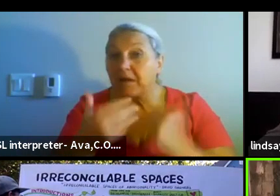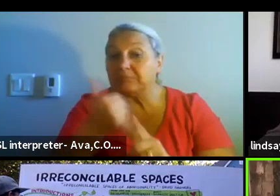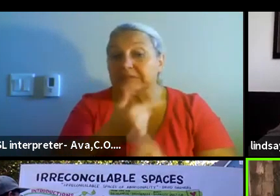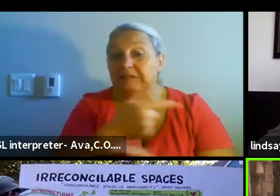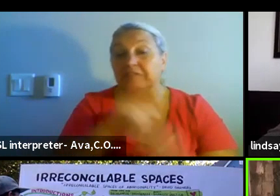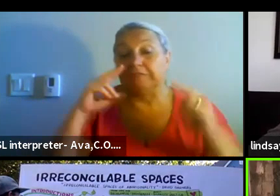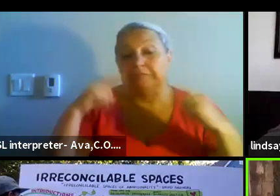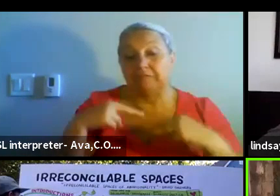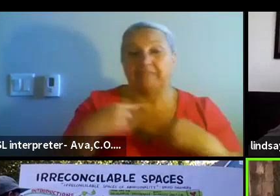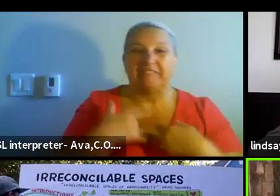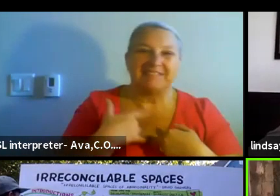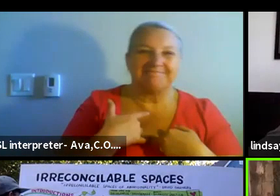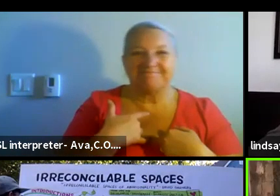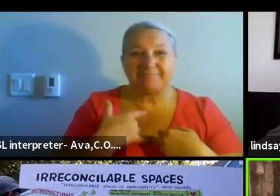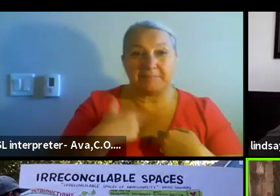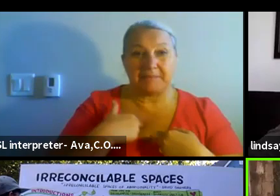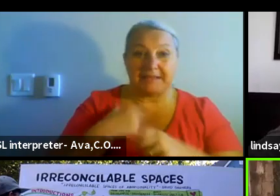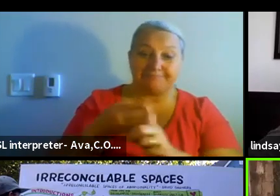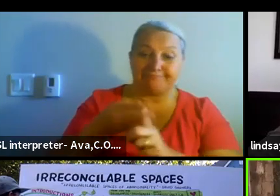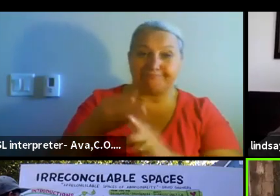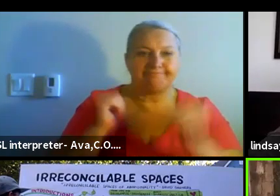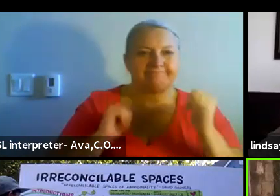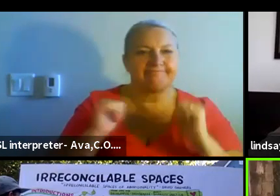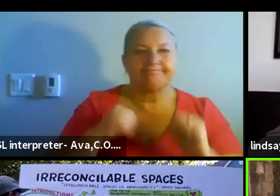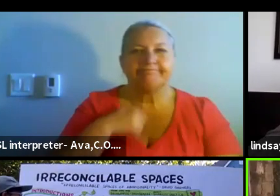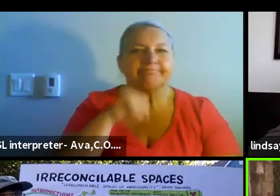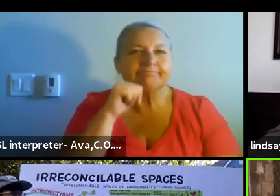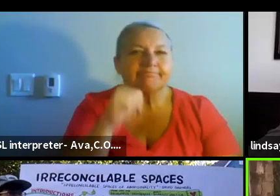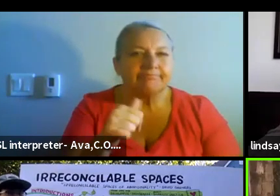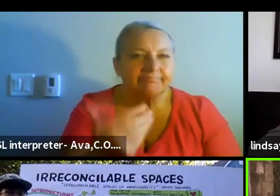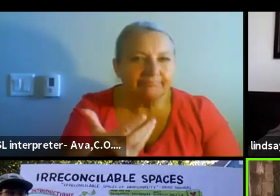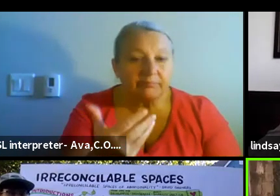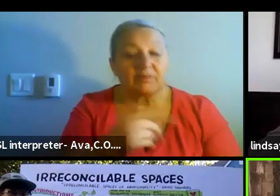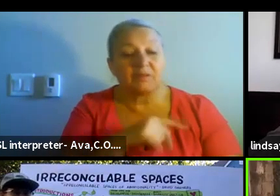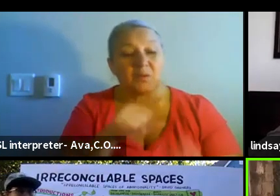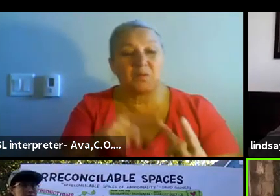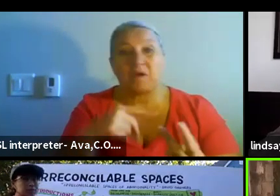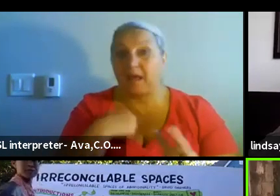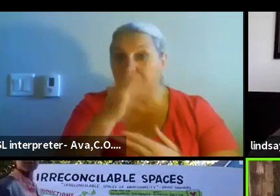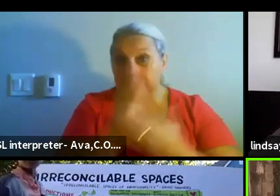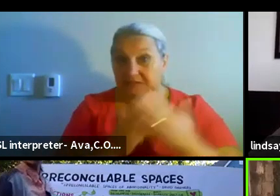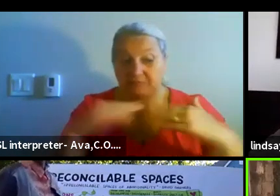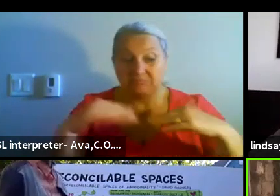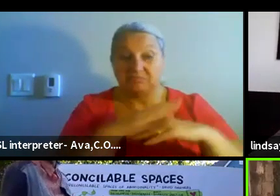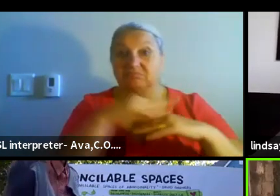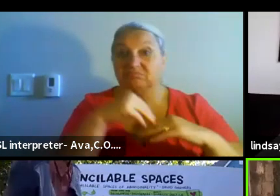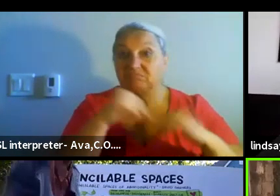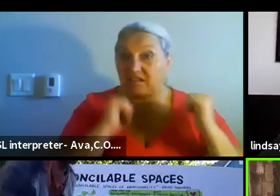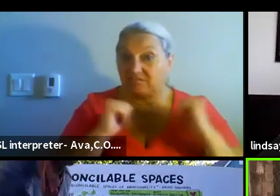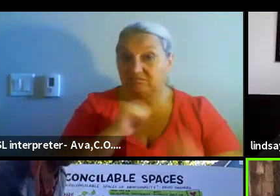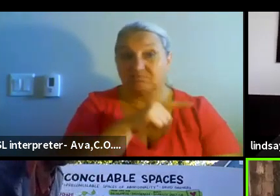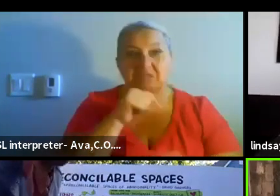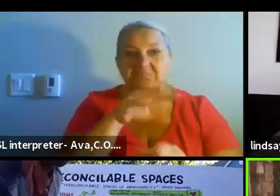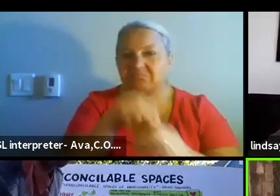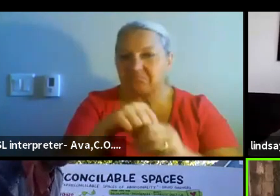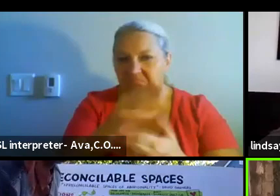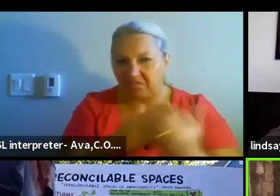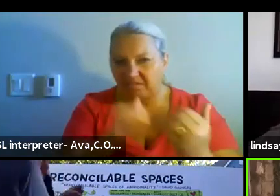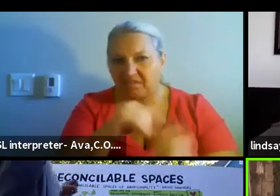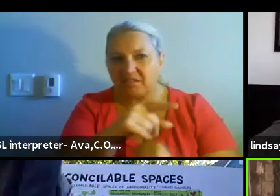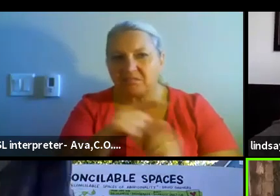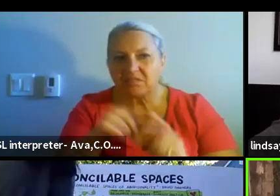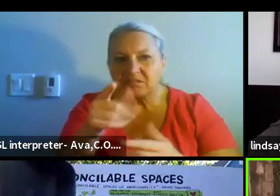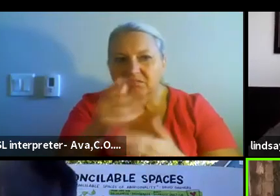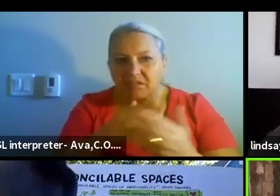actors. We had Indigenous actors in the group who weren't part of U of T, who had attended, for instance, the Center